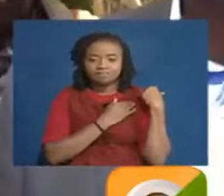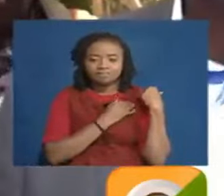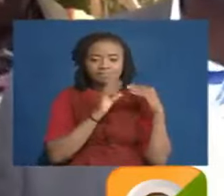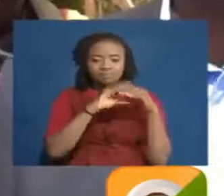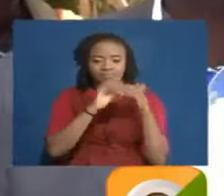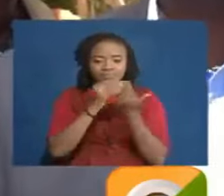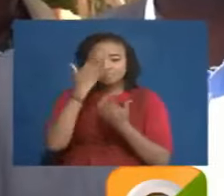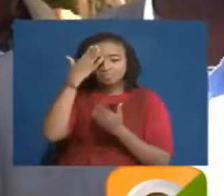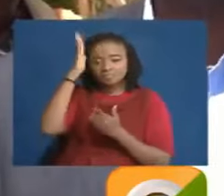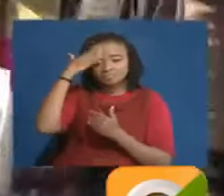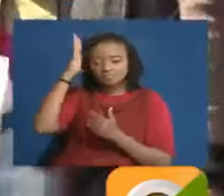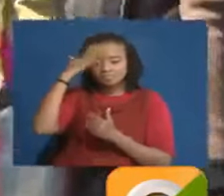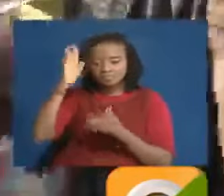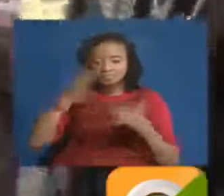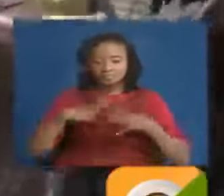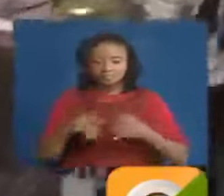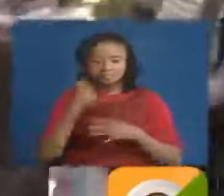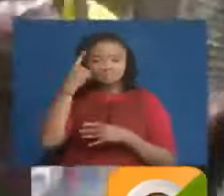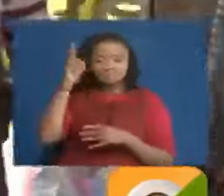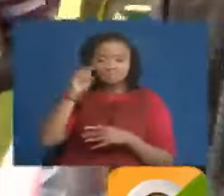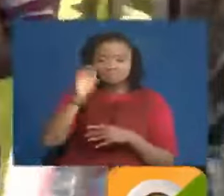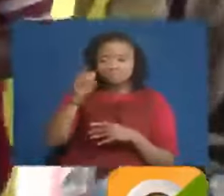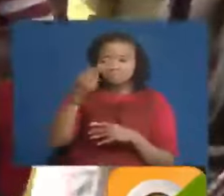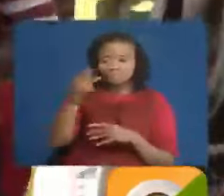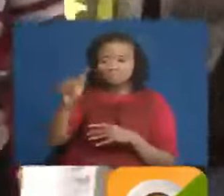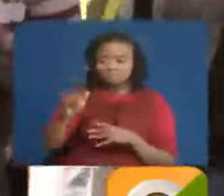sensitization and registration of SHA.